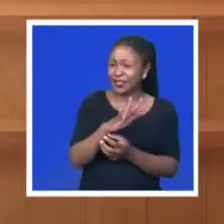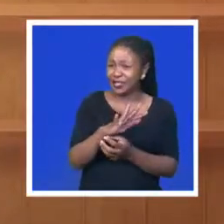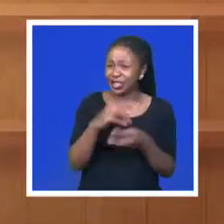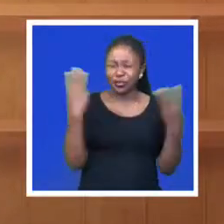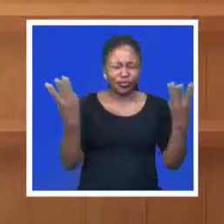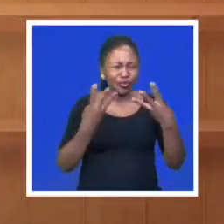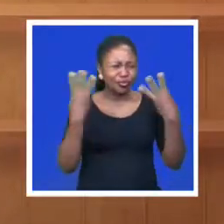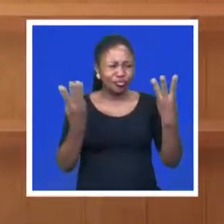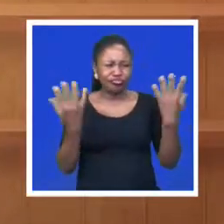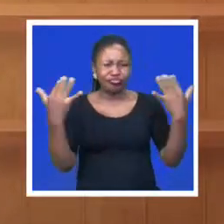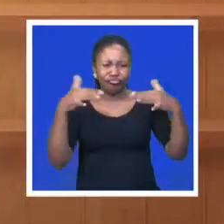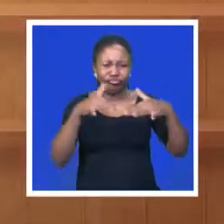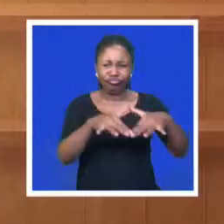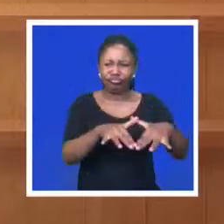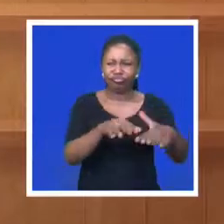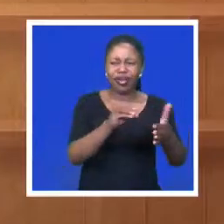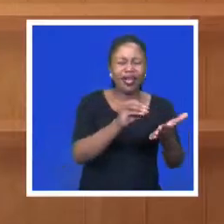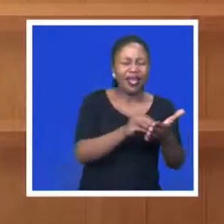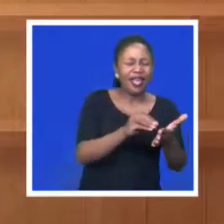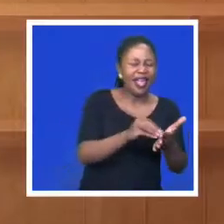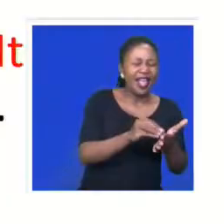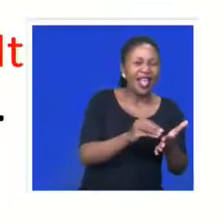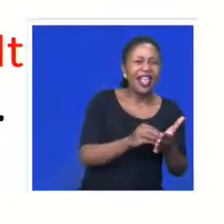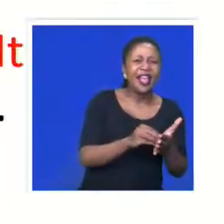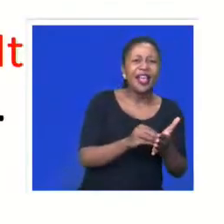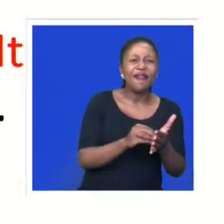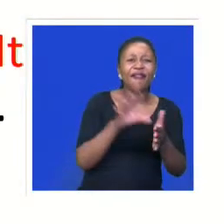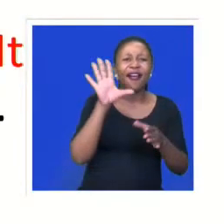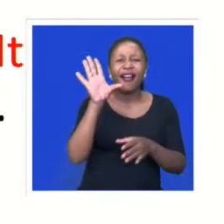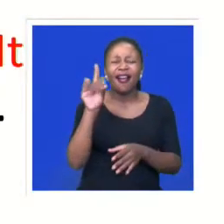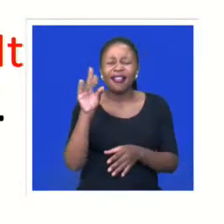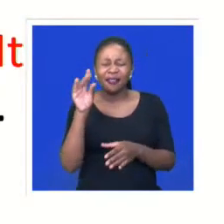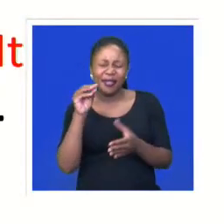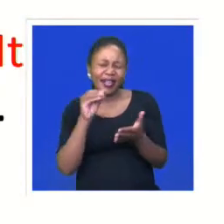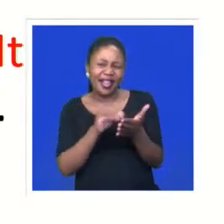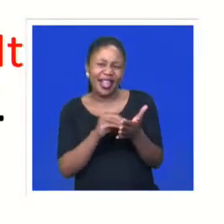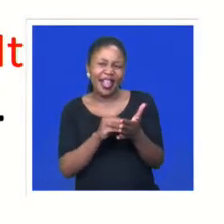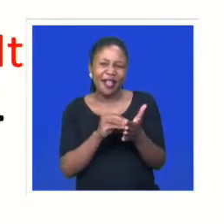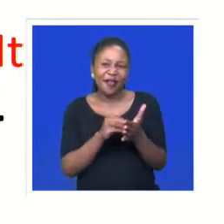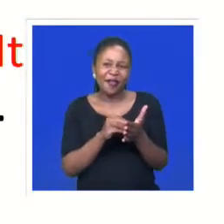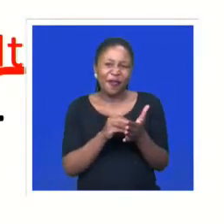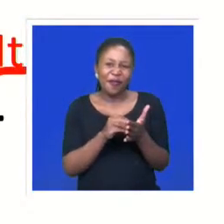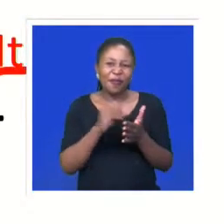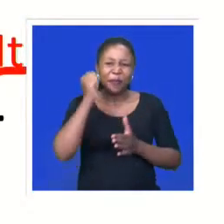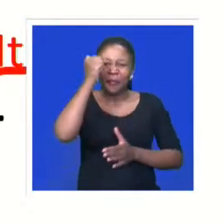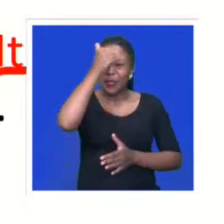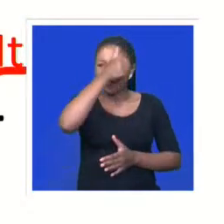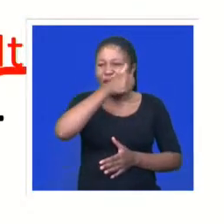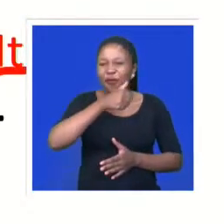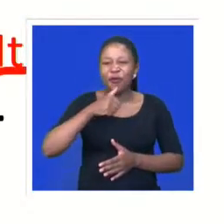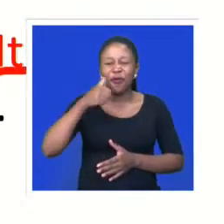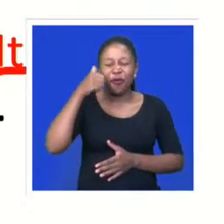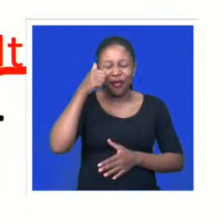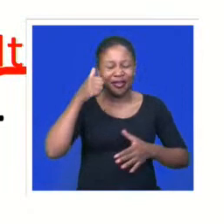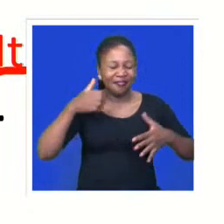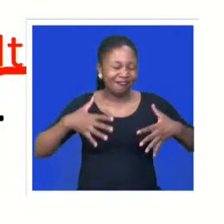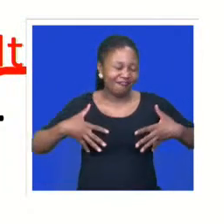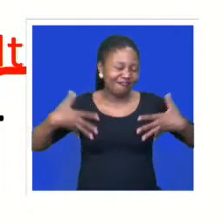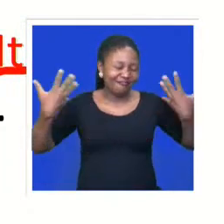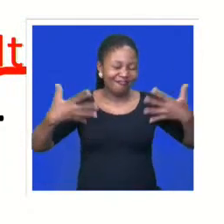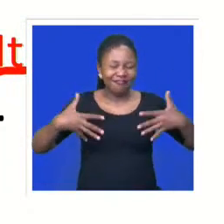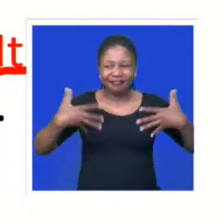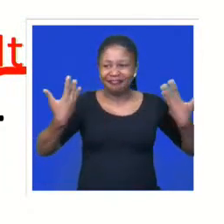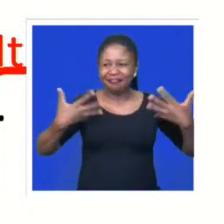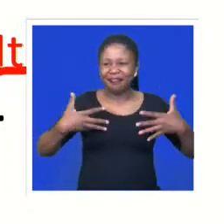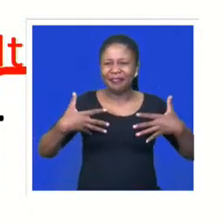say so? After every creation, he would say, it is good.